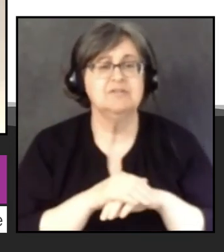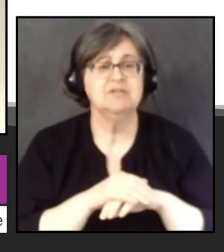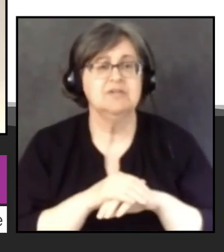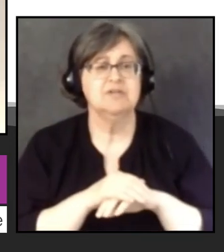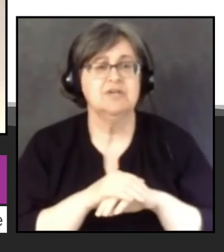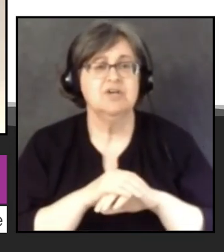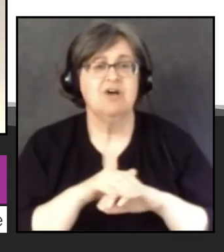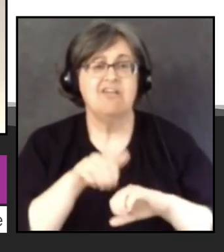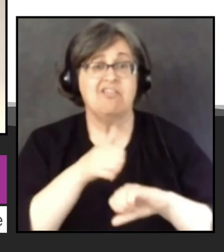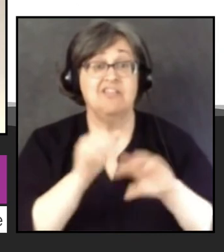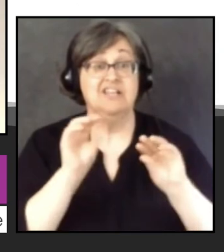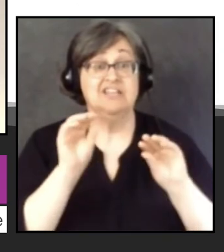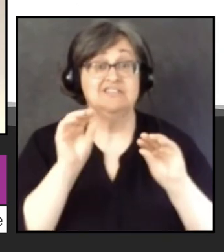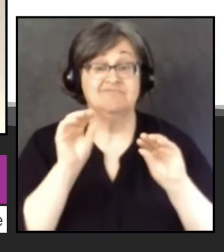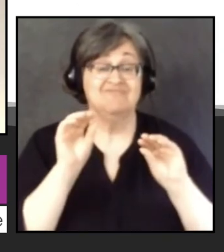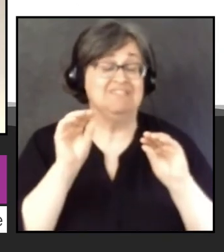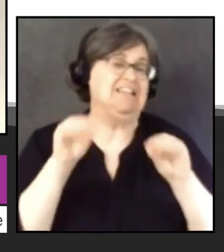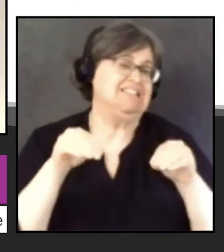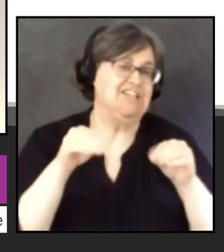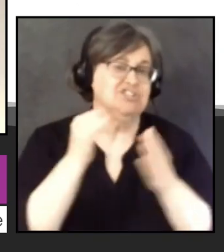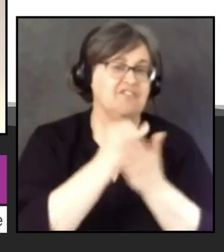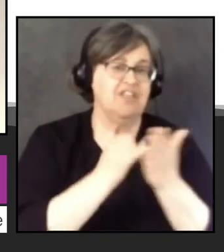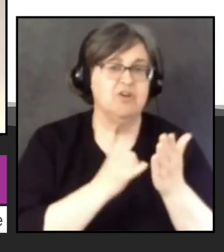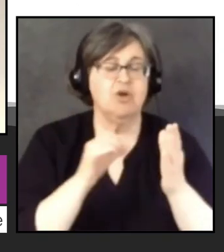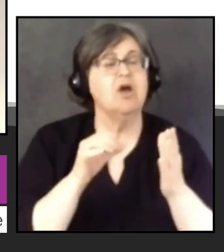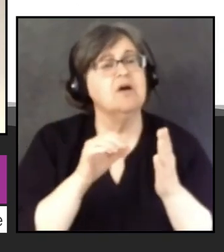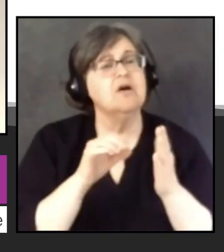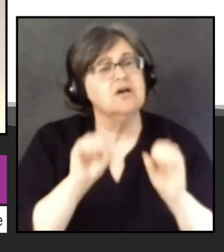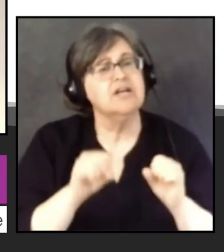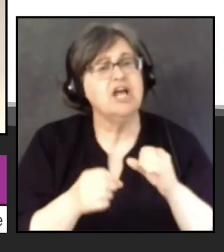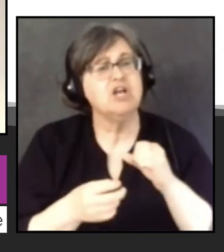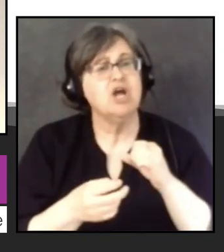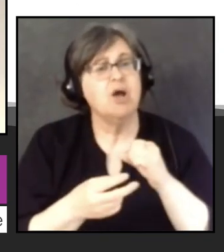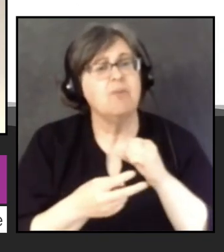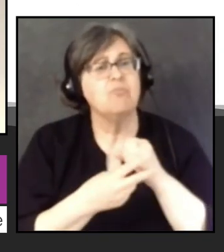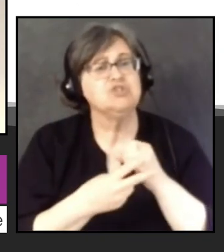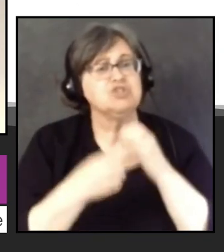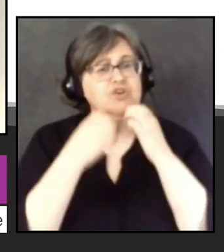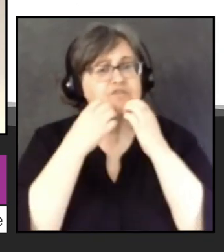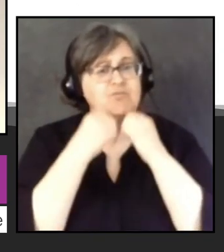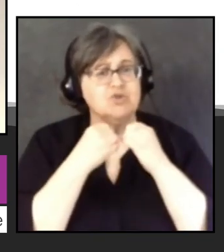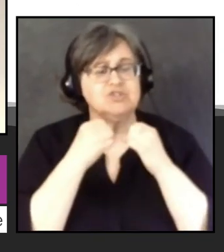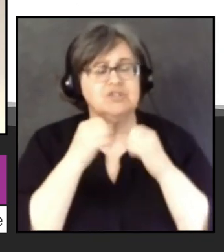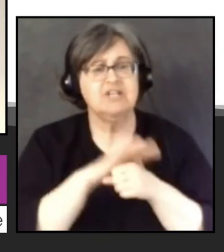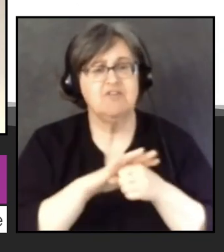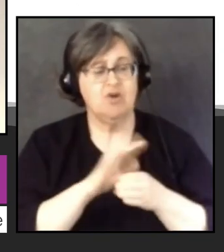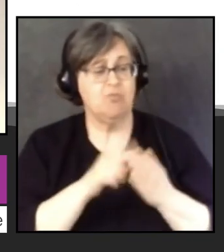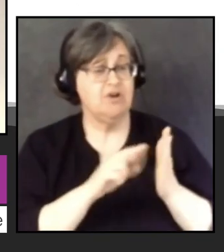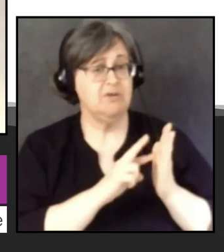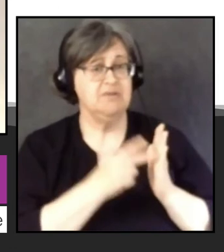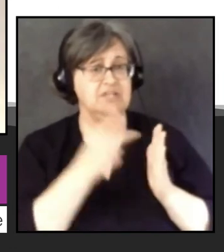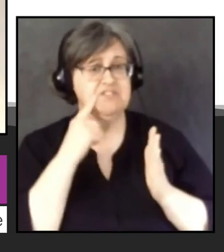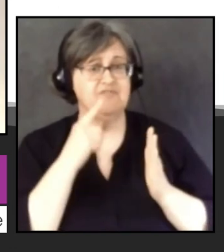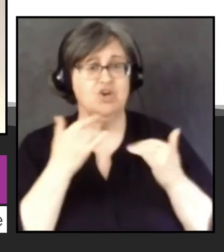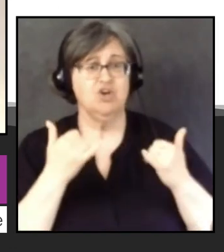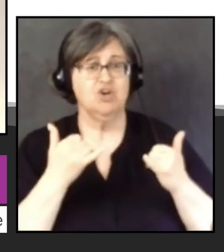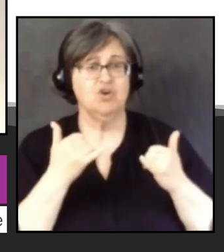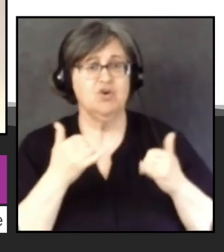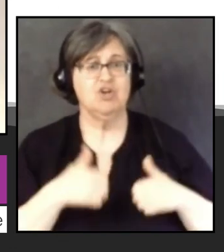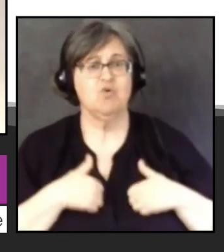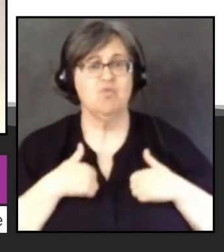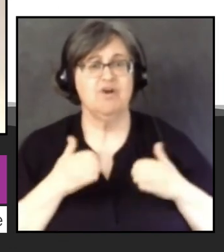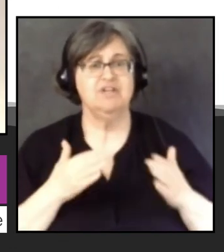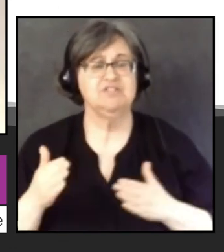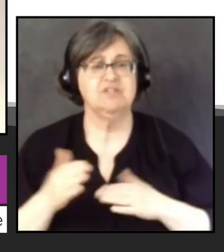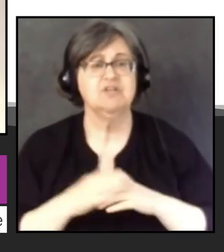installation can also be a form of preserving the neighborhood and what it means for current residents. And I think about what future